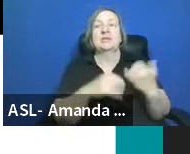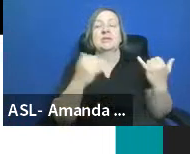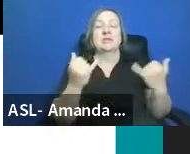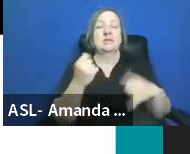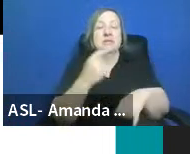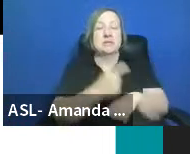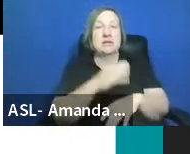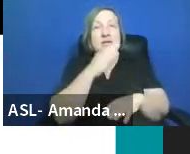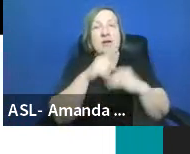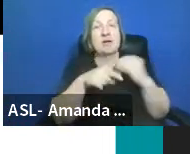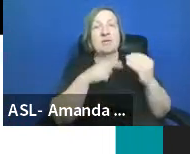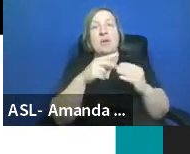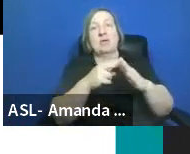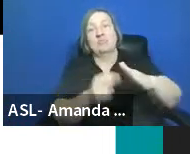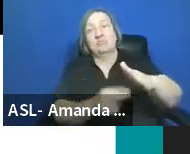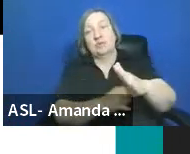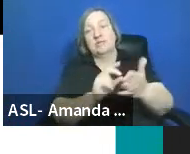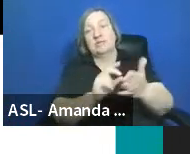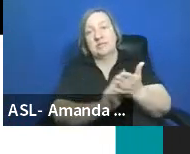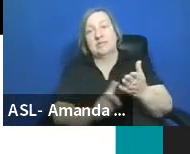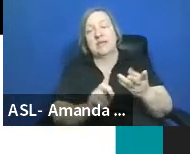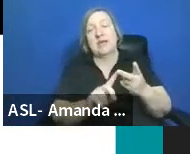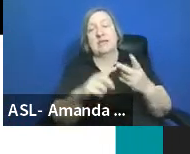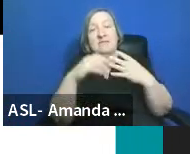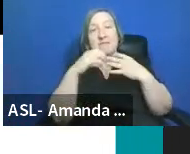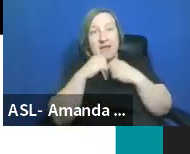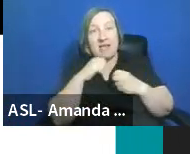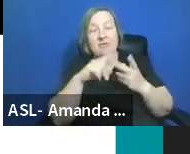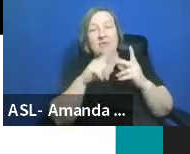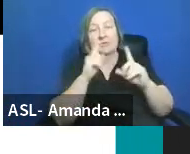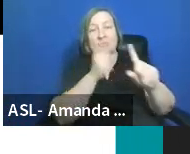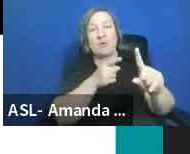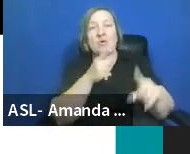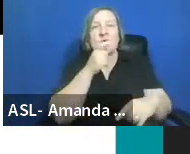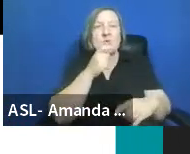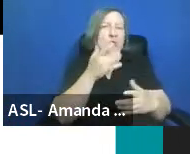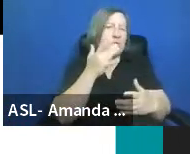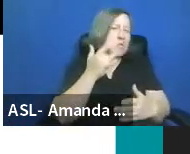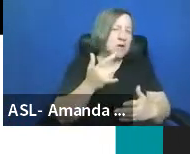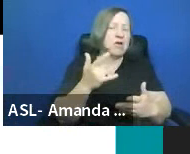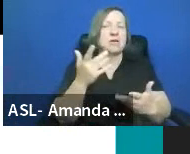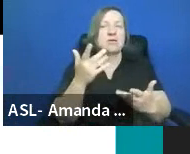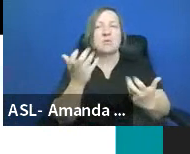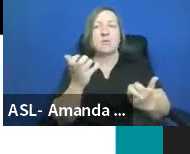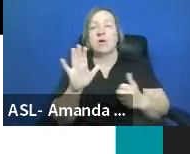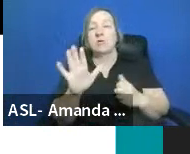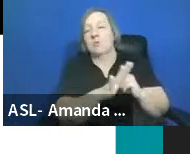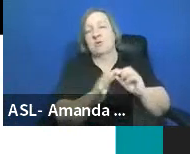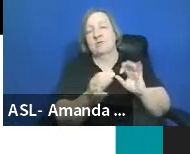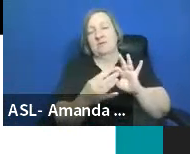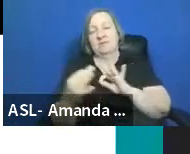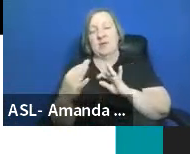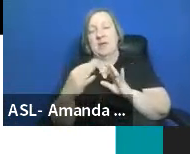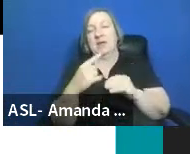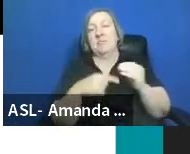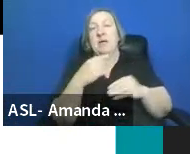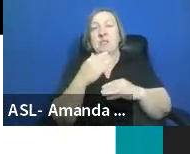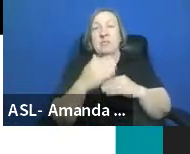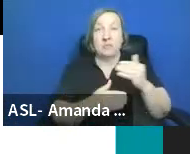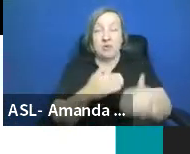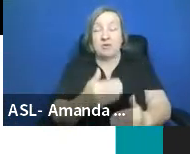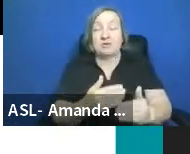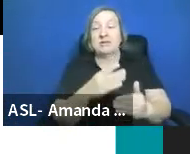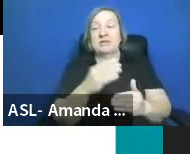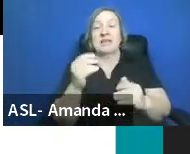about the bridge design values or goals, so who and why, and we're really interested in getting your feedback on both the process and